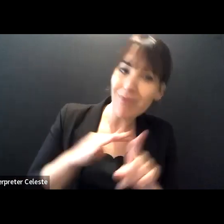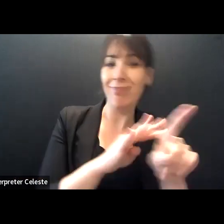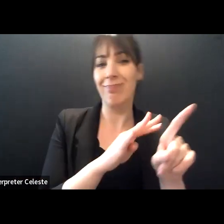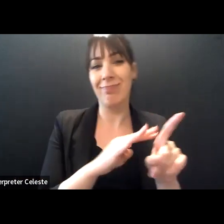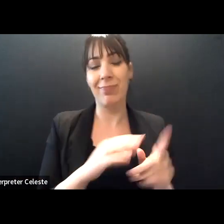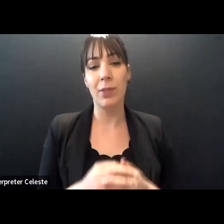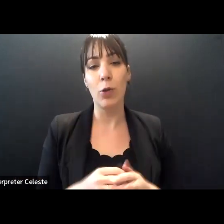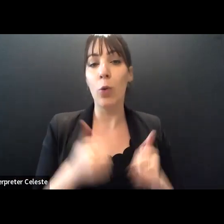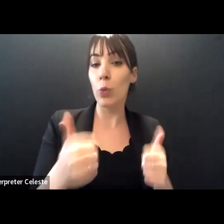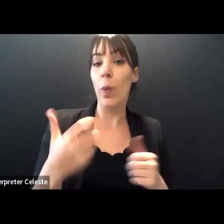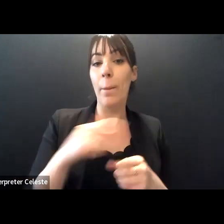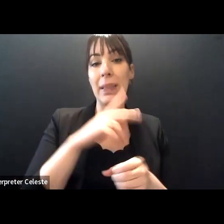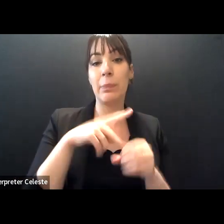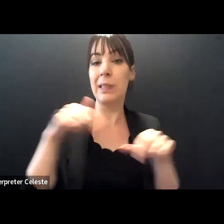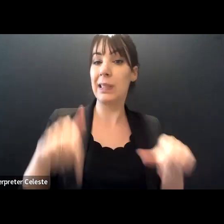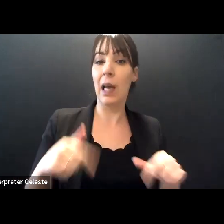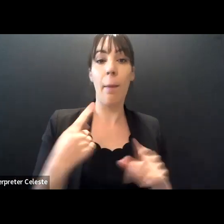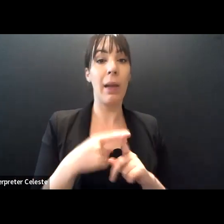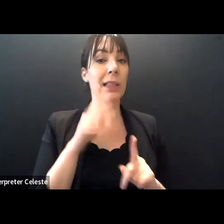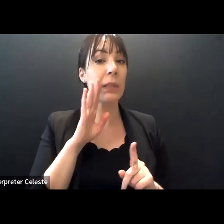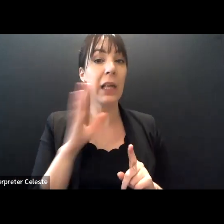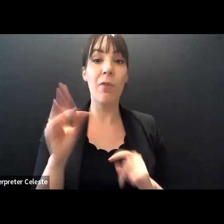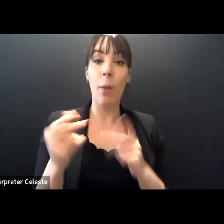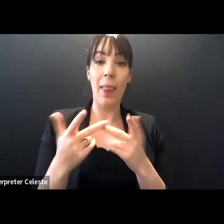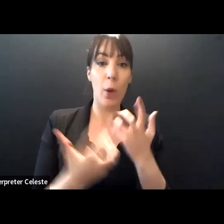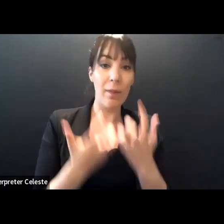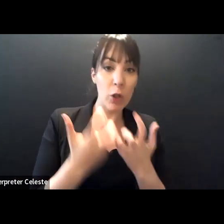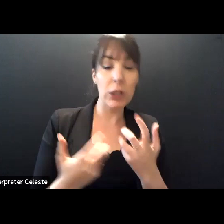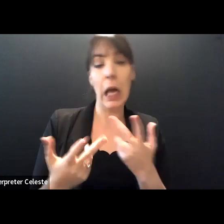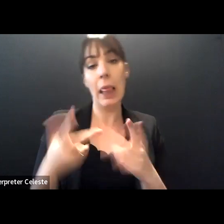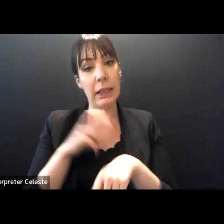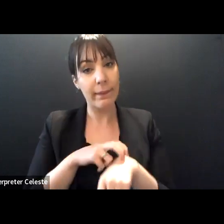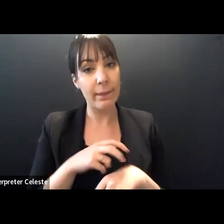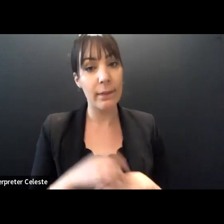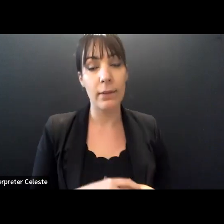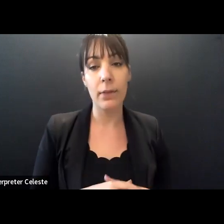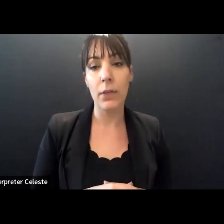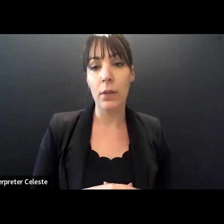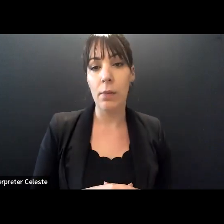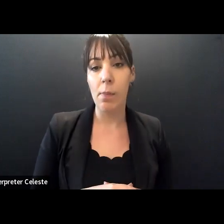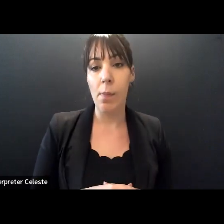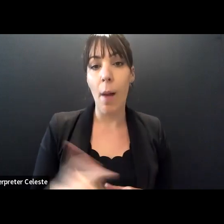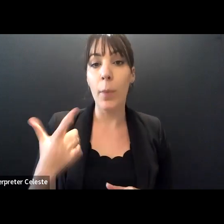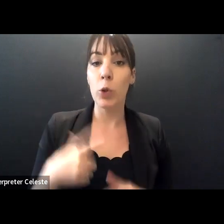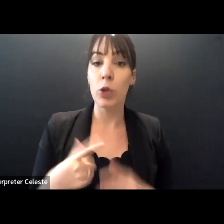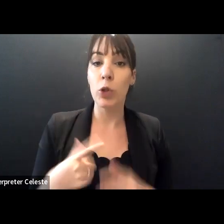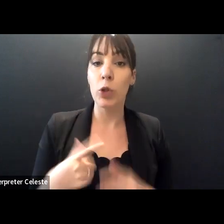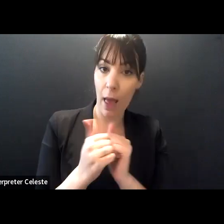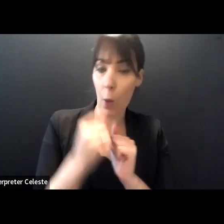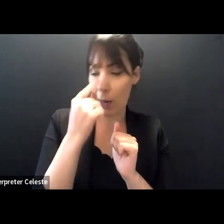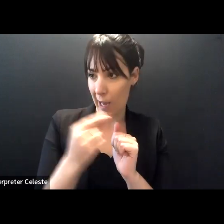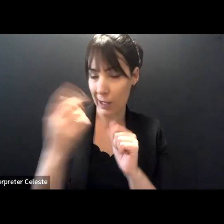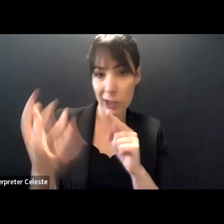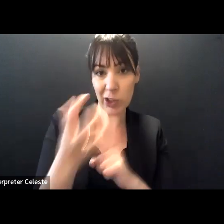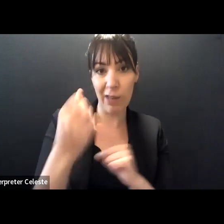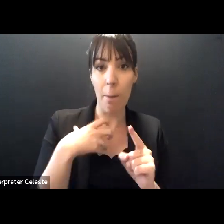got participants and speakers from other institutions, because together we can advance the discussion further. We can achieve